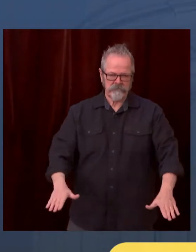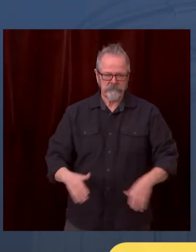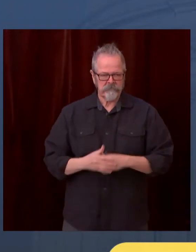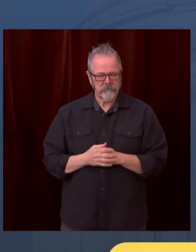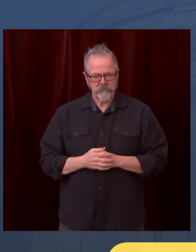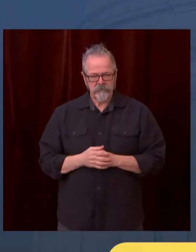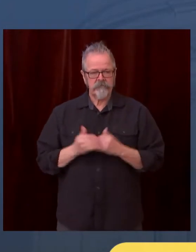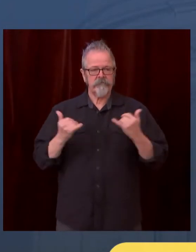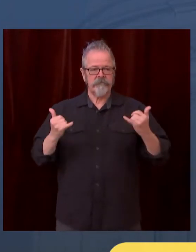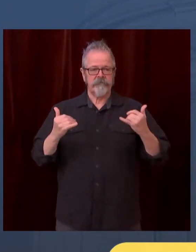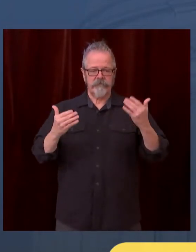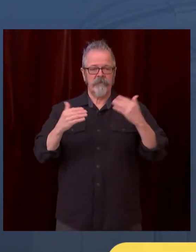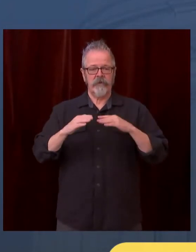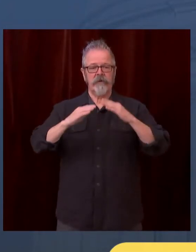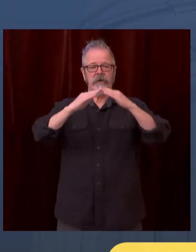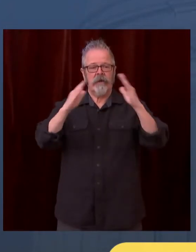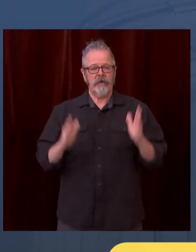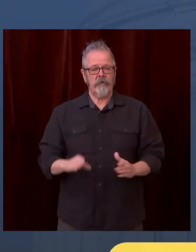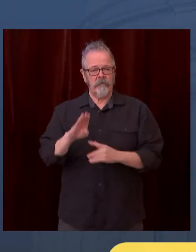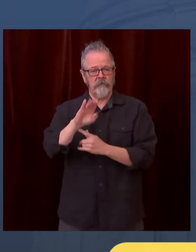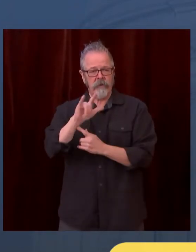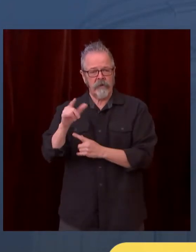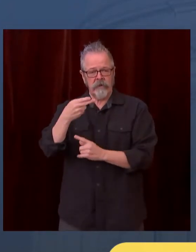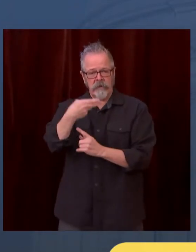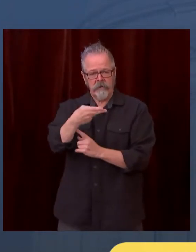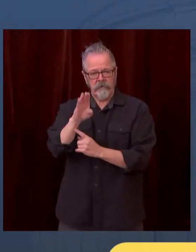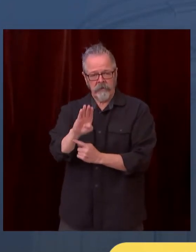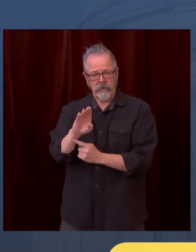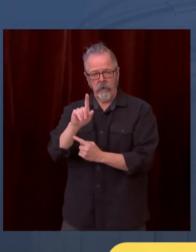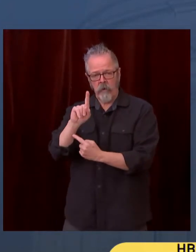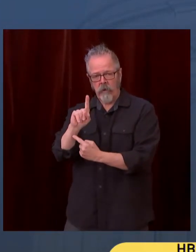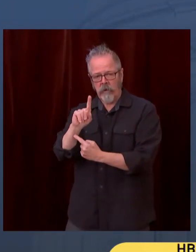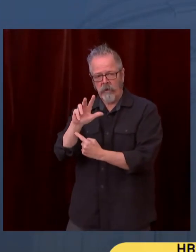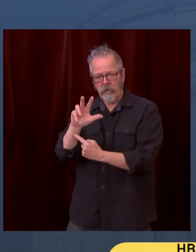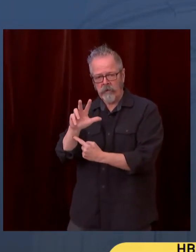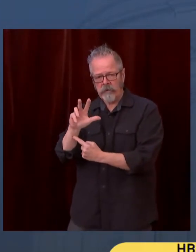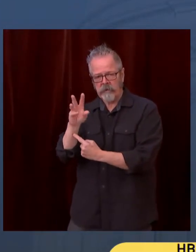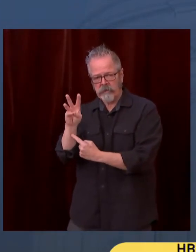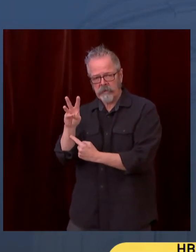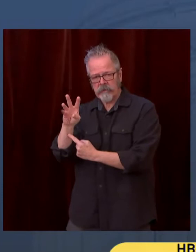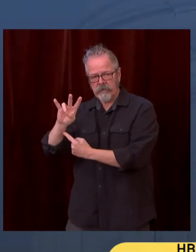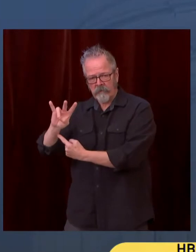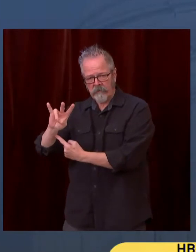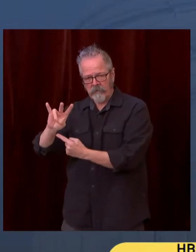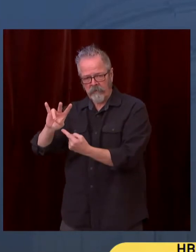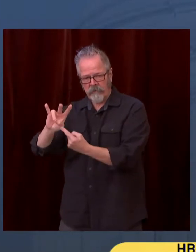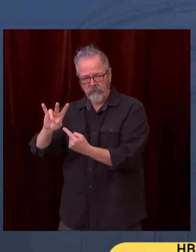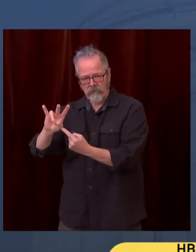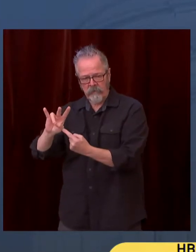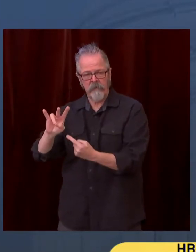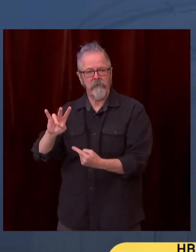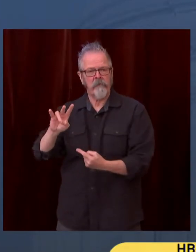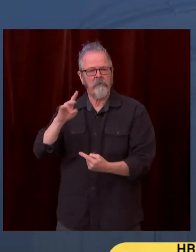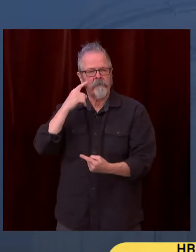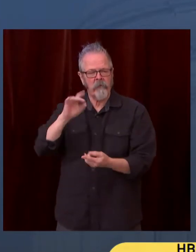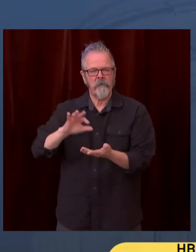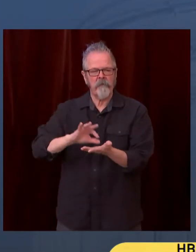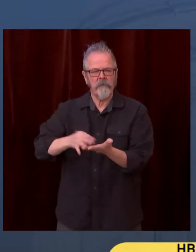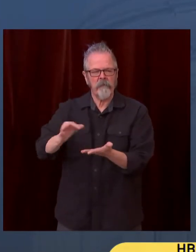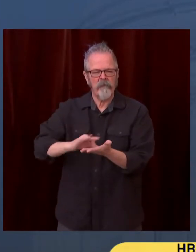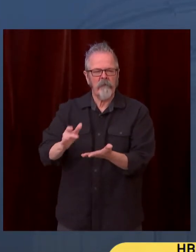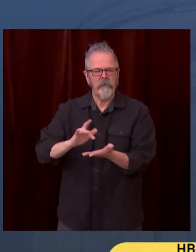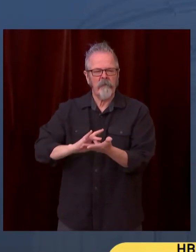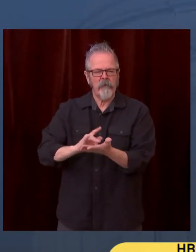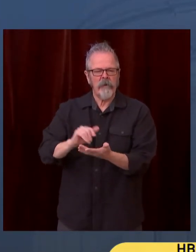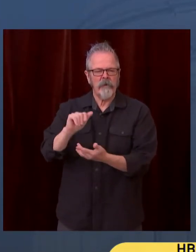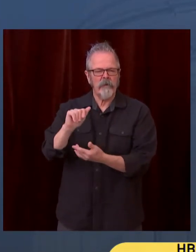funding sources for certain Medicaid-eligible COVID-19-related expenses that long-term care facilities